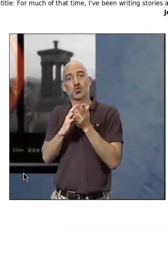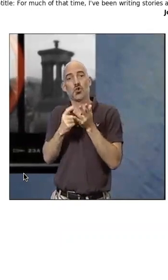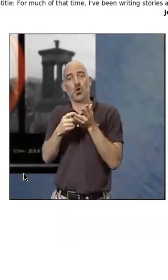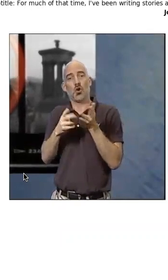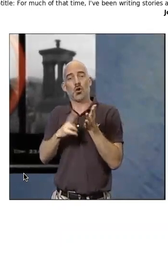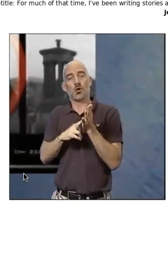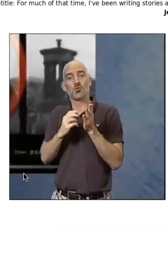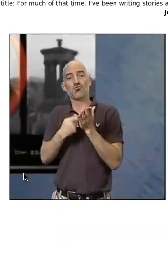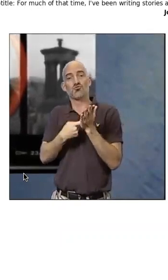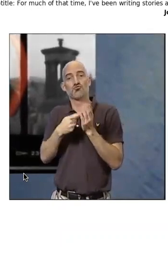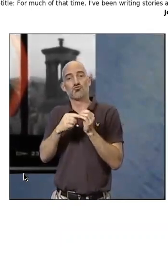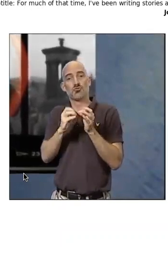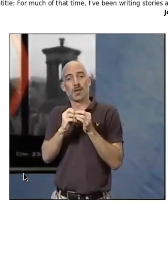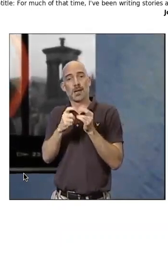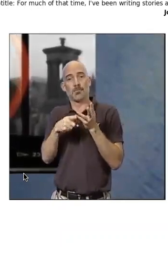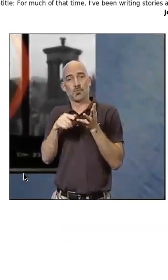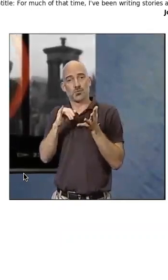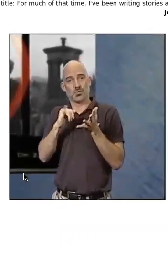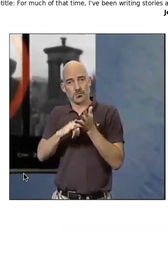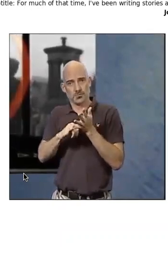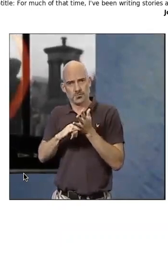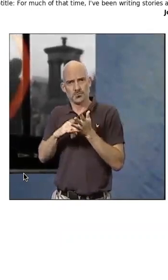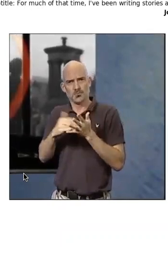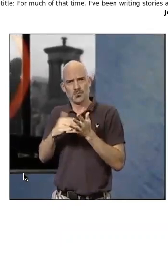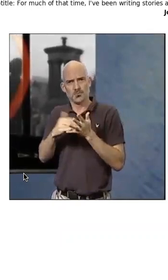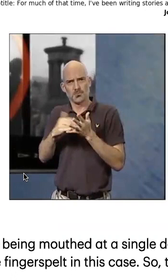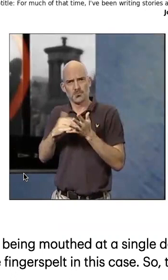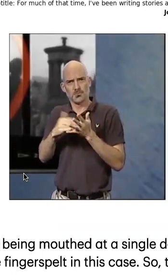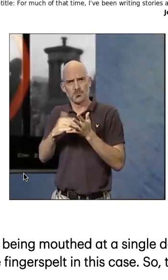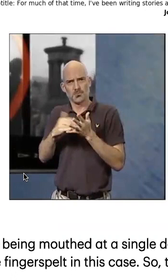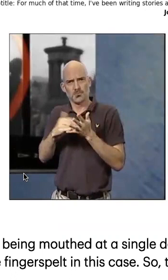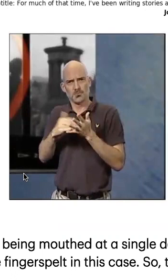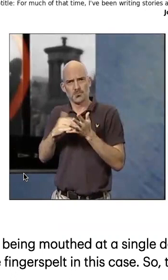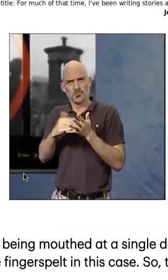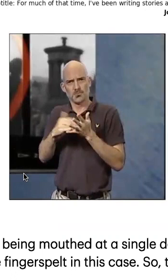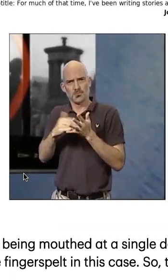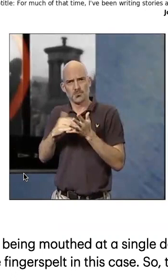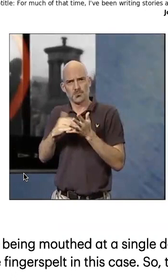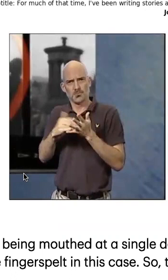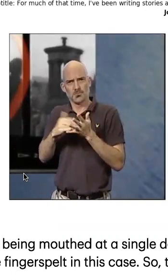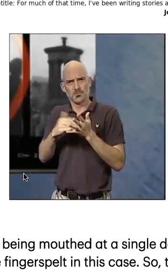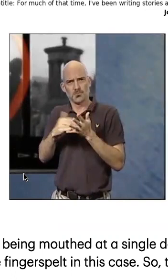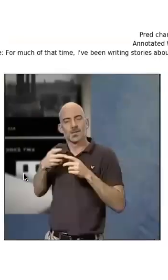them are fingerspelled. Here, Inspector John Rebus is mouthed, but only John Rebus is fingerspelled.